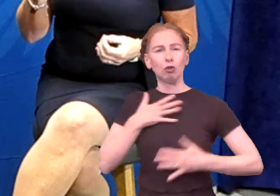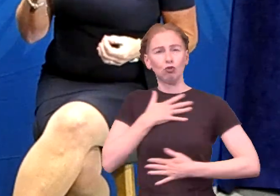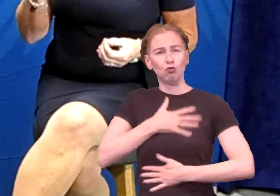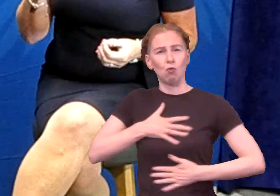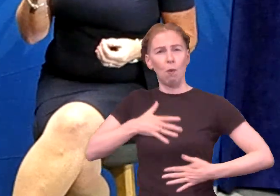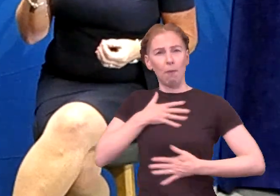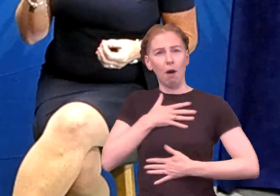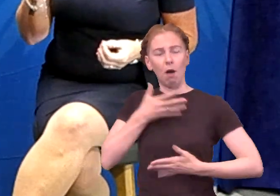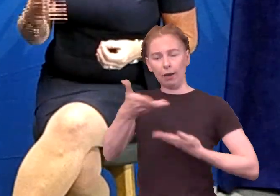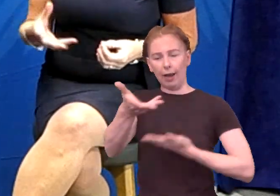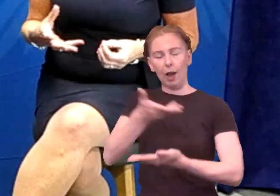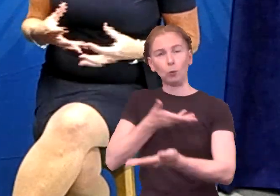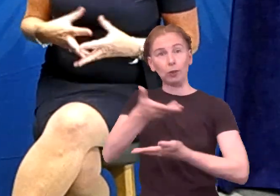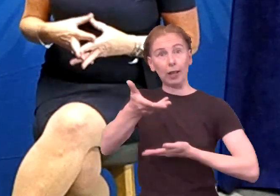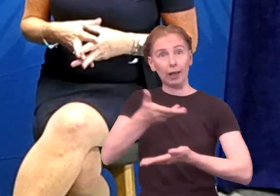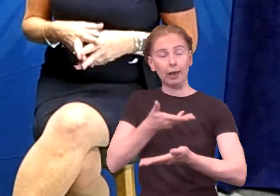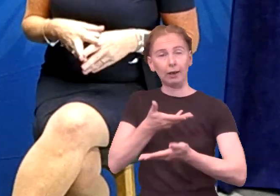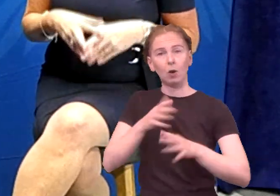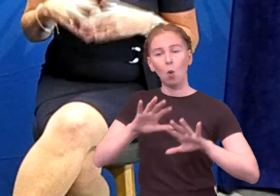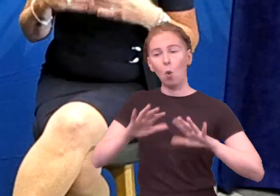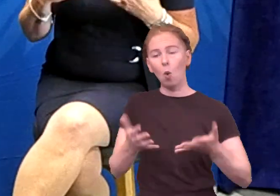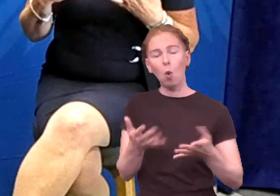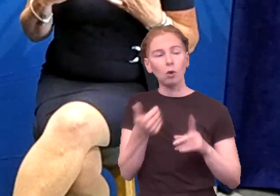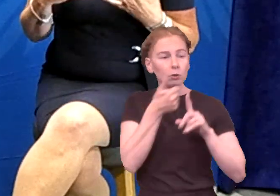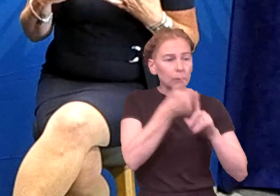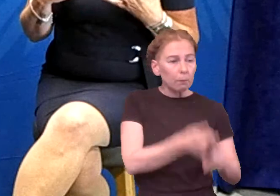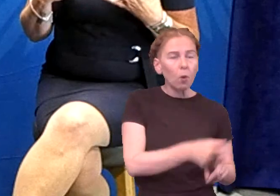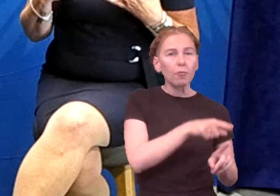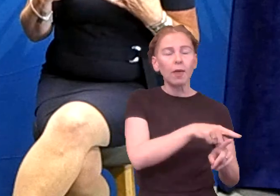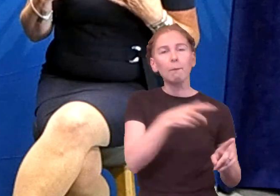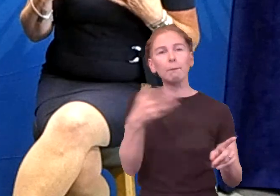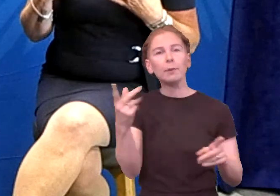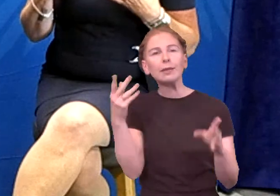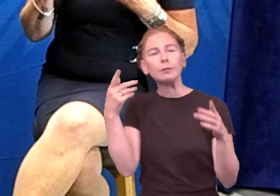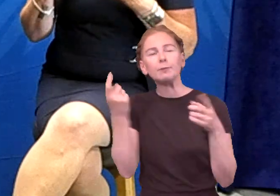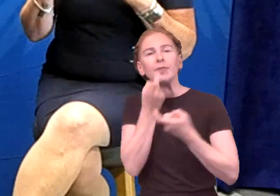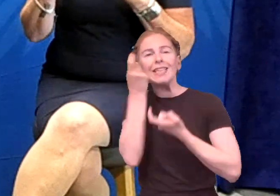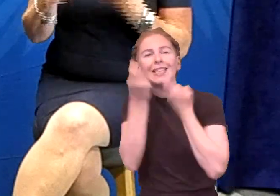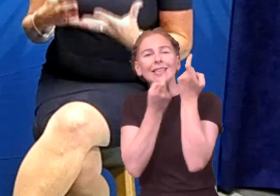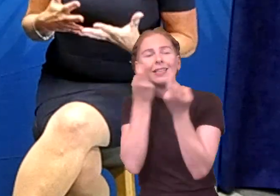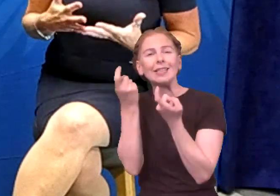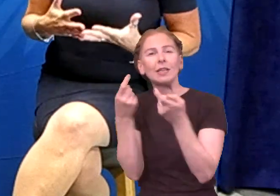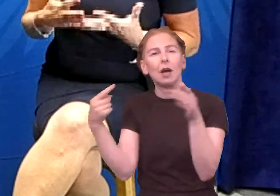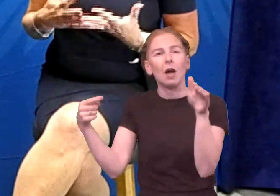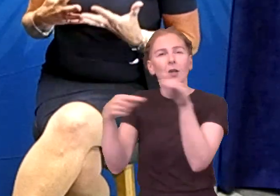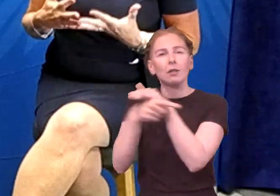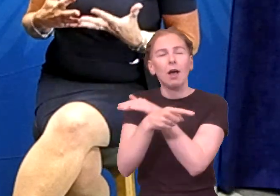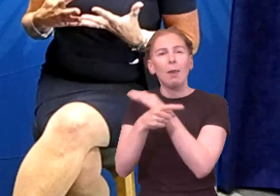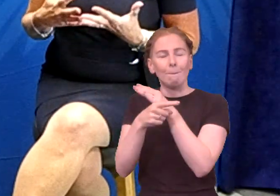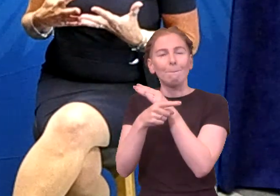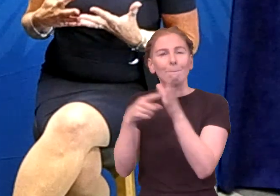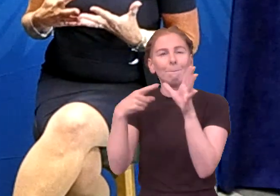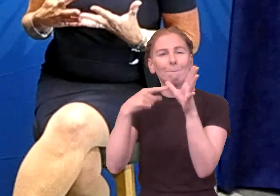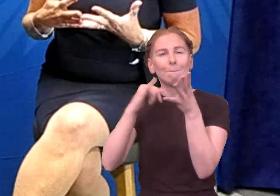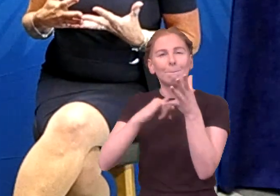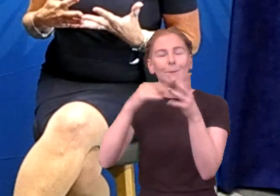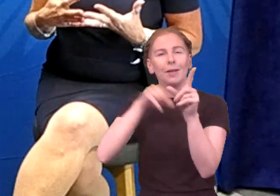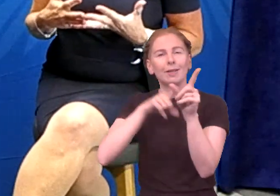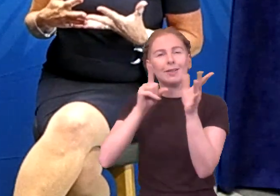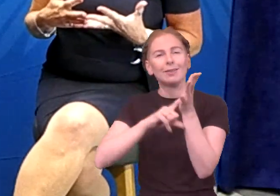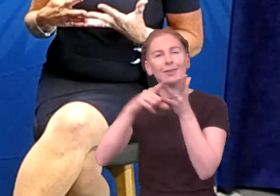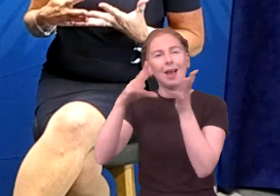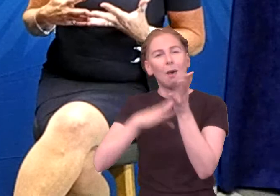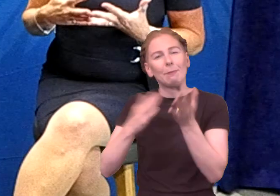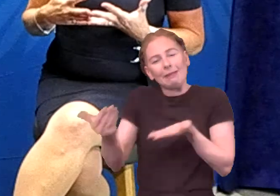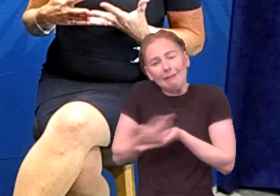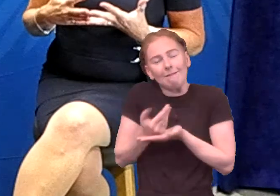to supporting with their asylum process, to keeping them engaged with that criminal justice process so